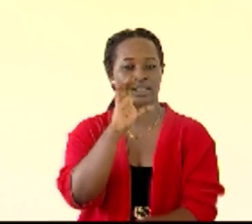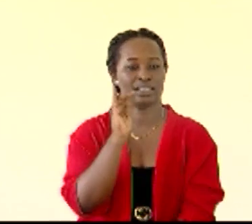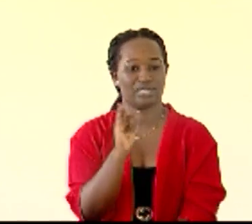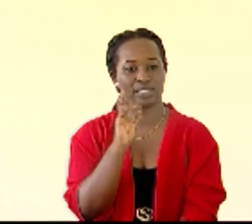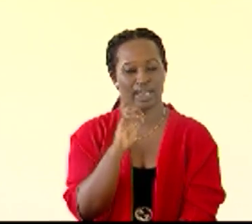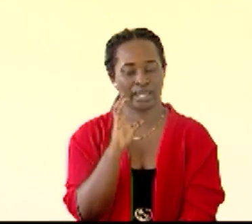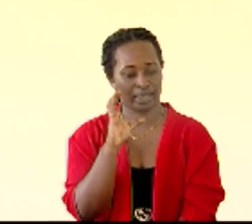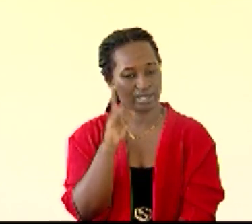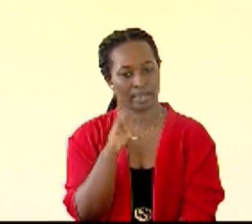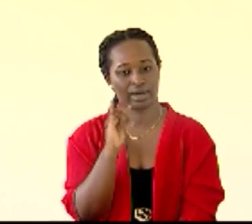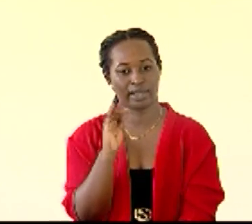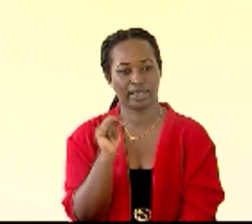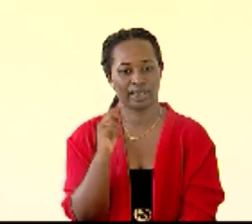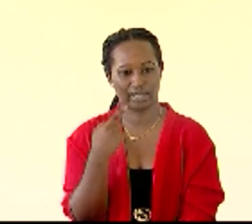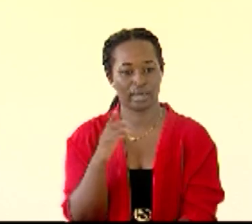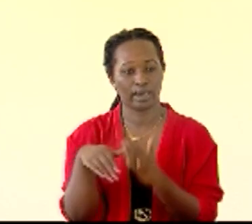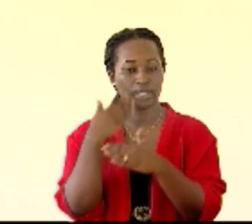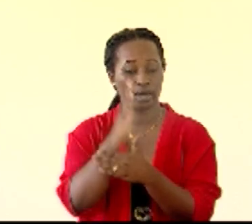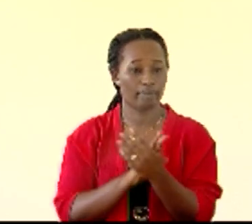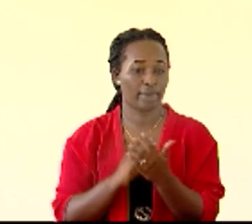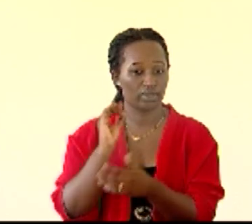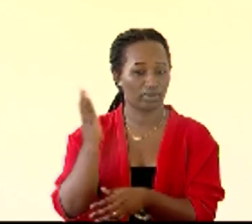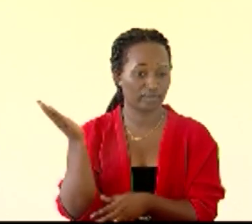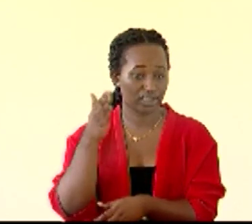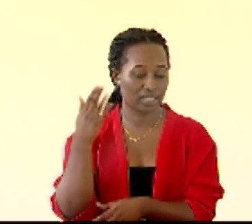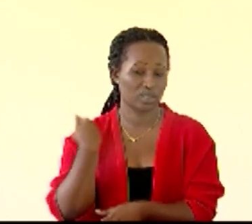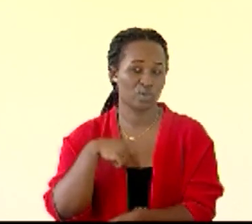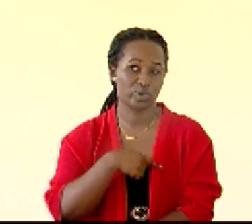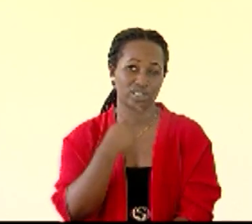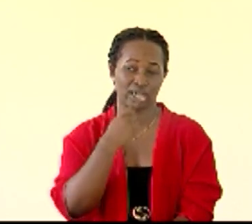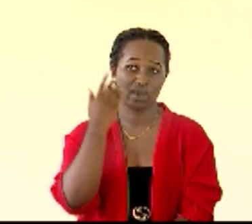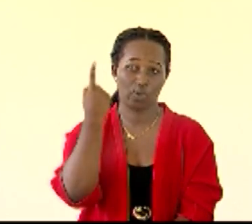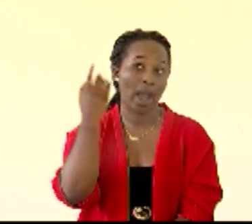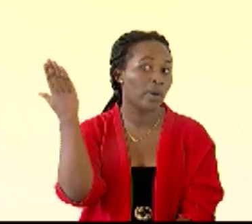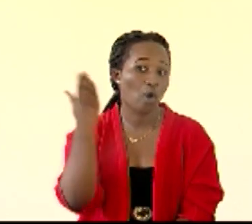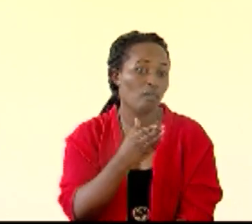Then part of this, a very small fraction, remember we said 1 out of what?